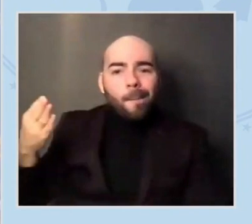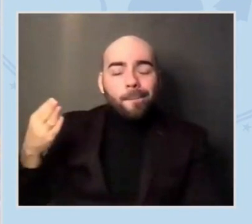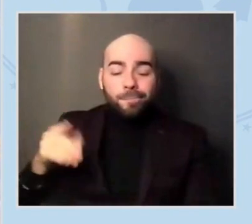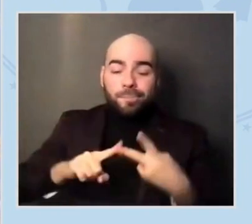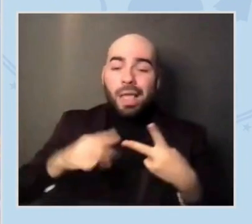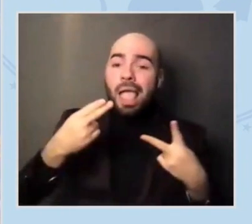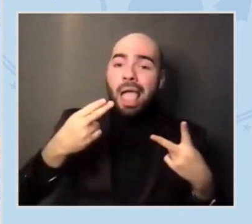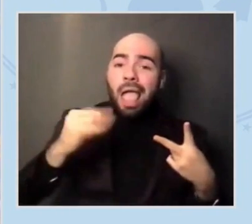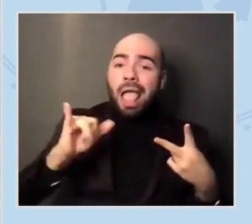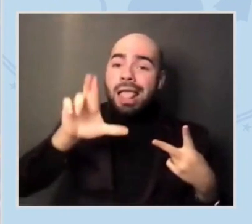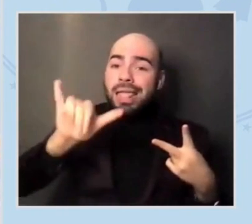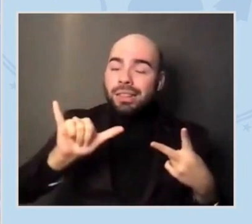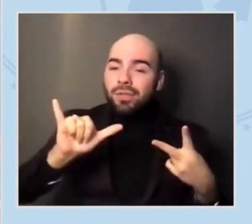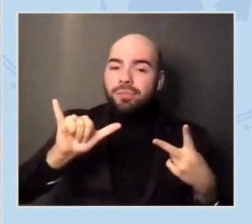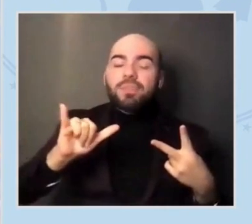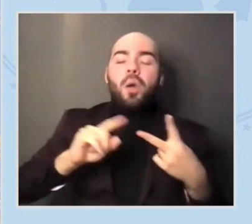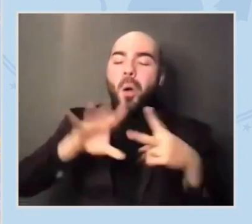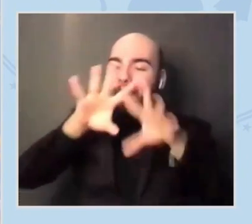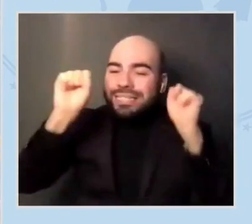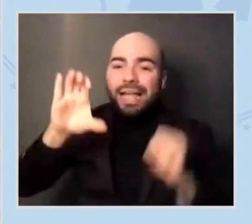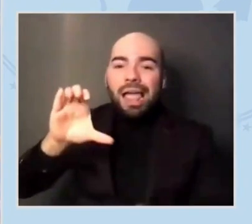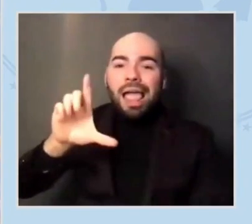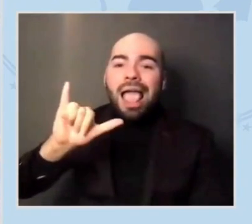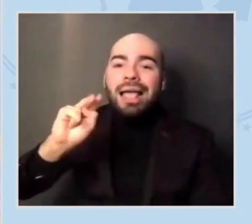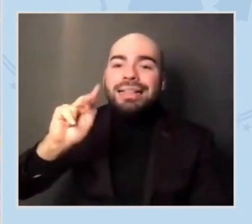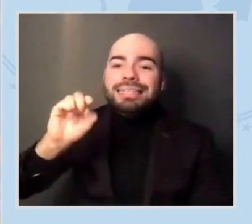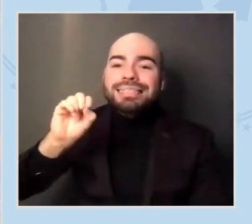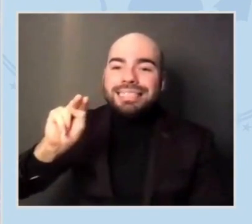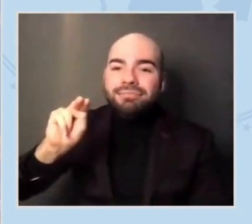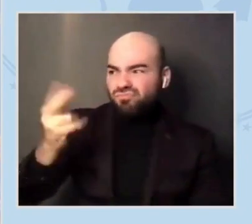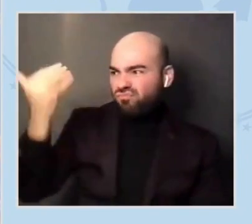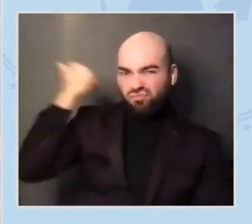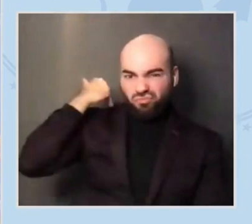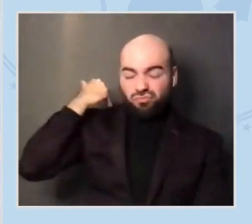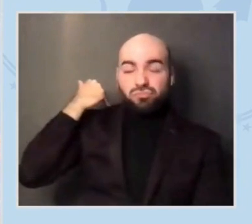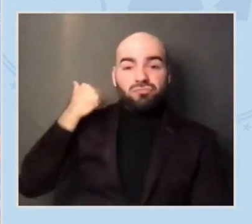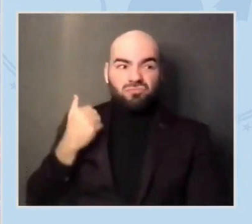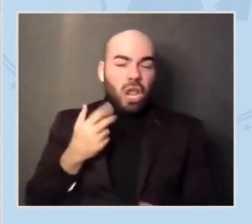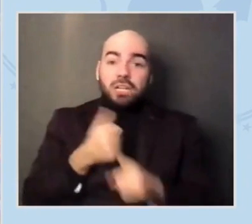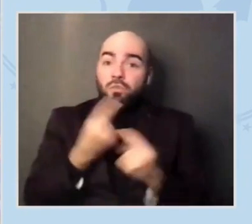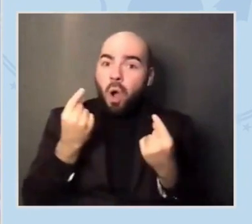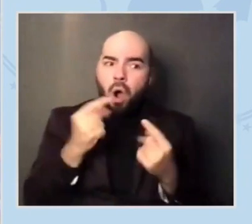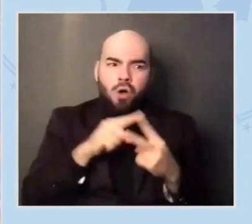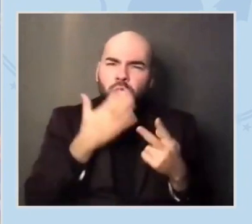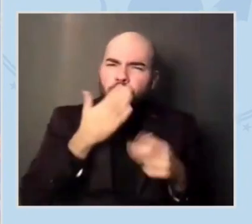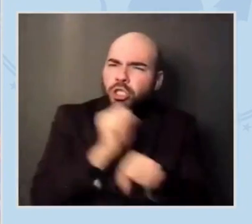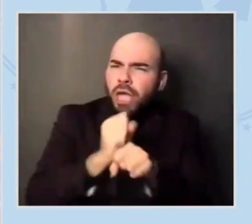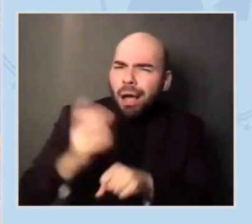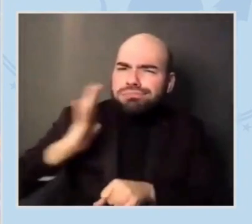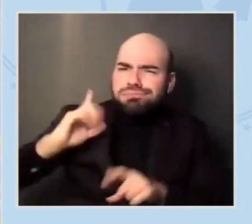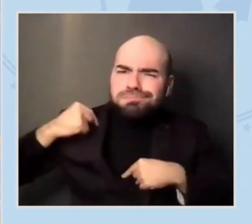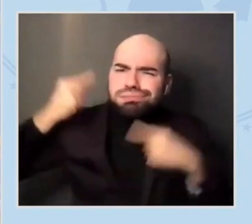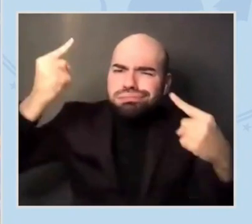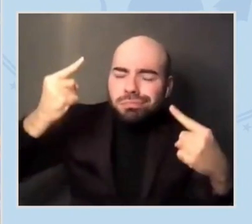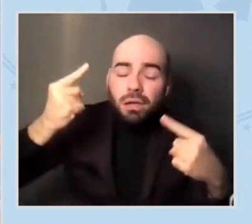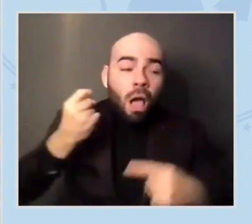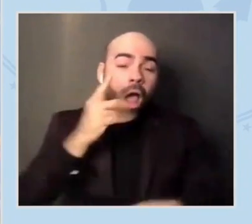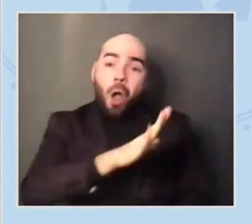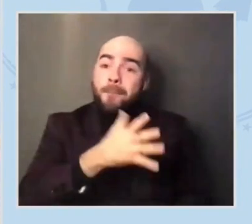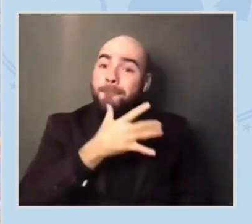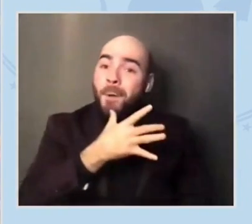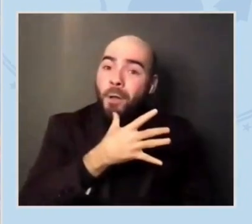Economic Council. More than that, she's a proud daughter whose mom, a school psychologist,